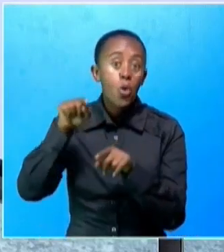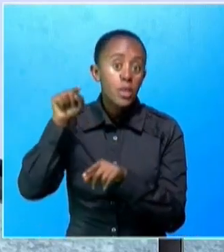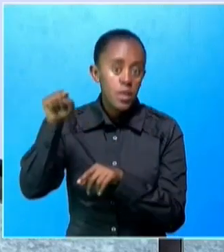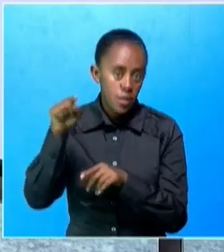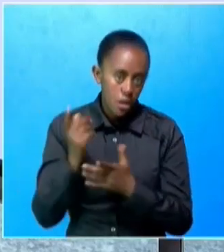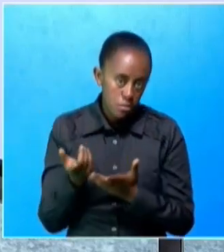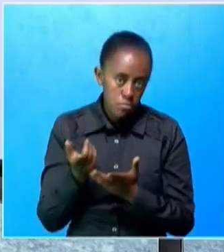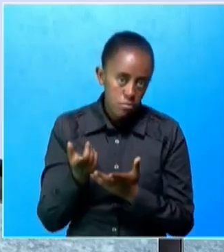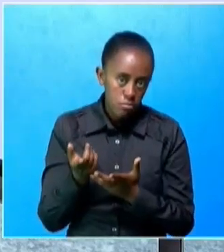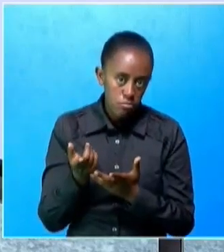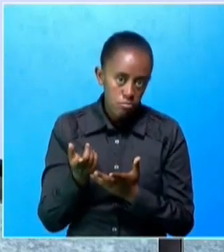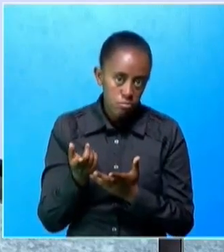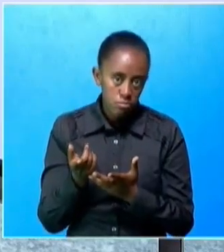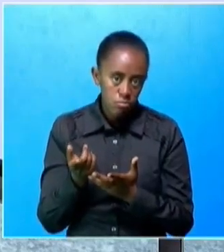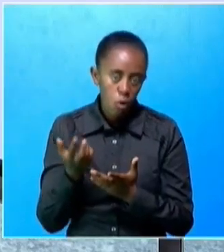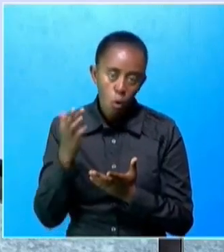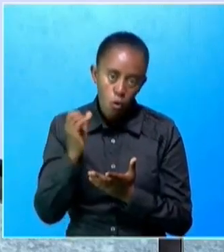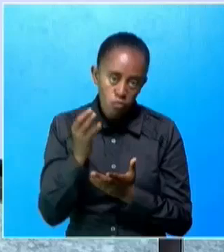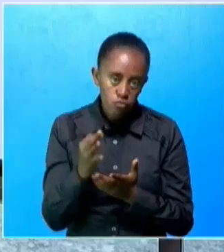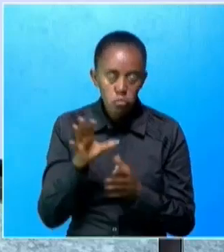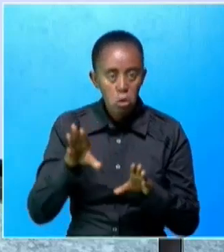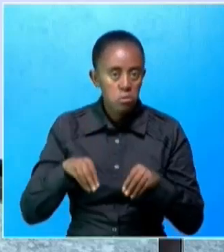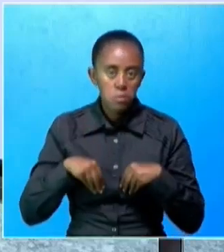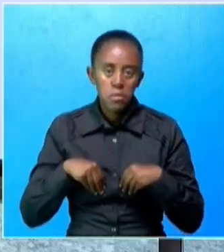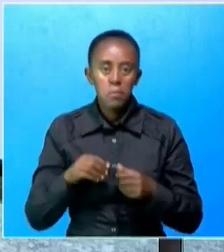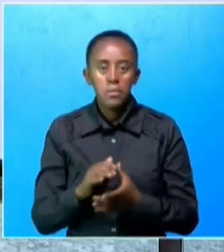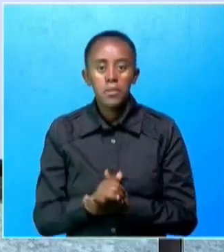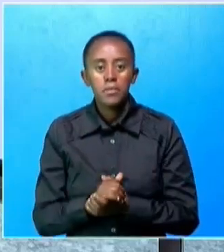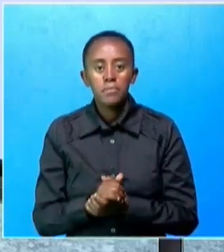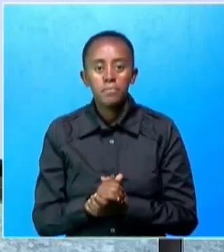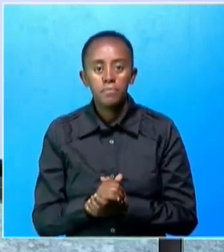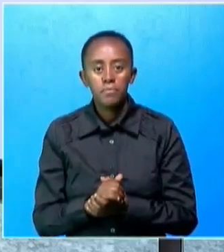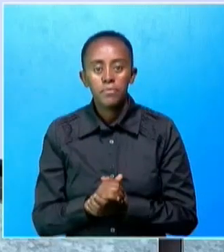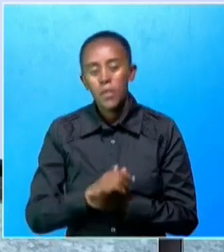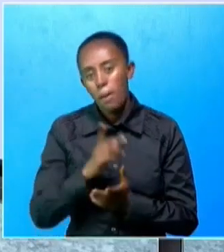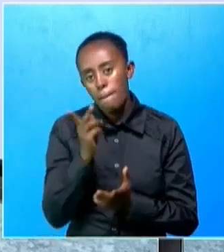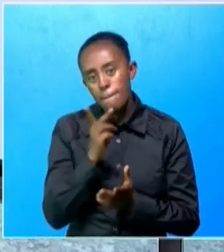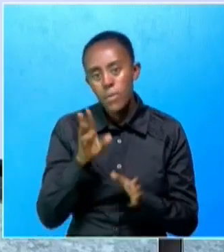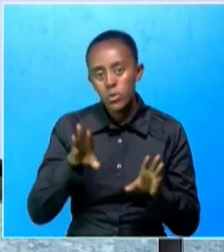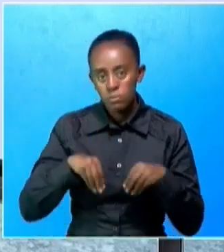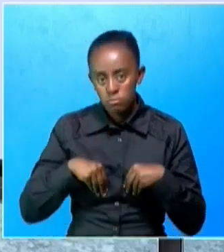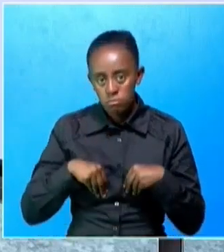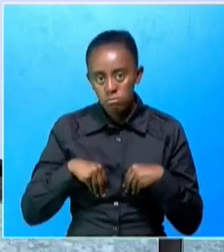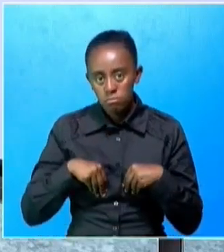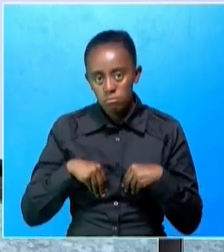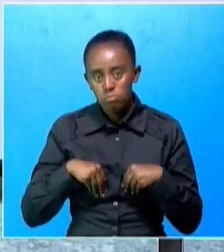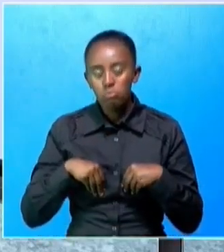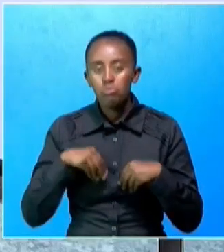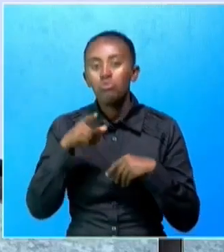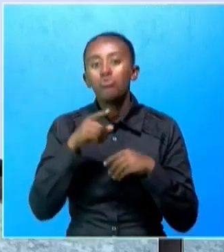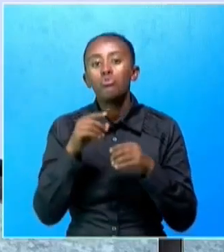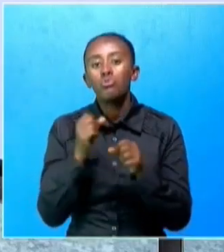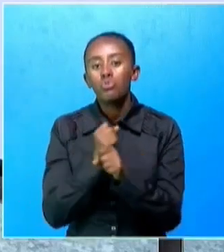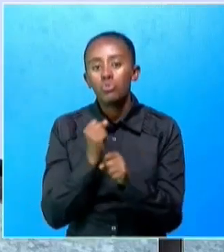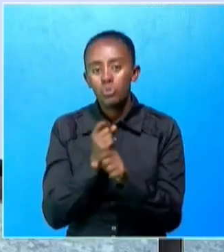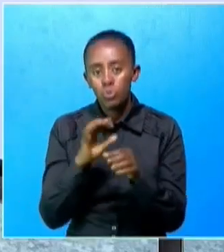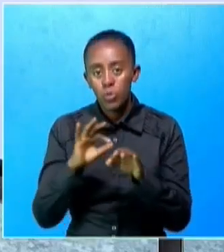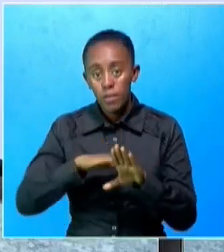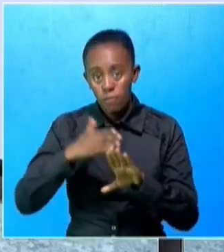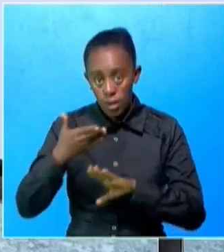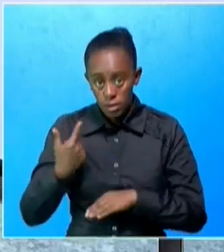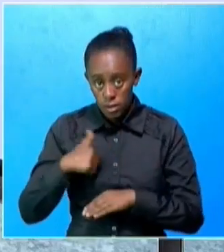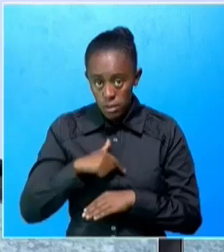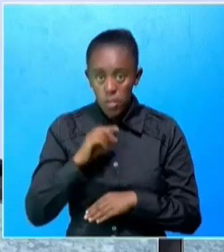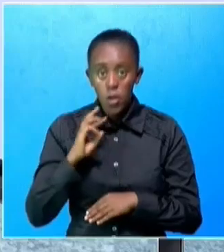we will come there. Both are acceptable. Both are acceptable. You may do your sentence. If they invite us,